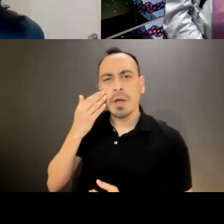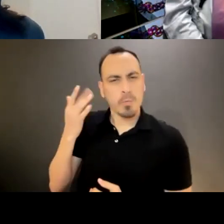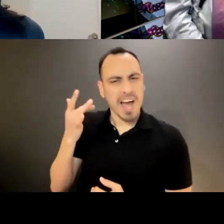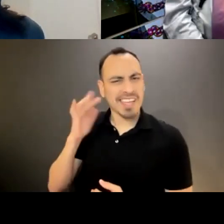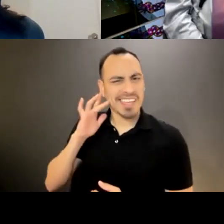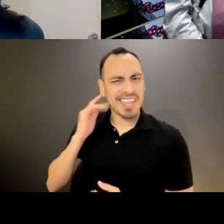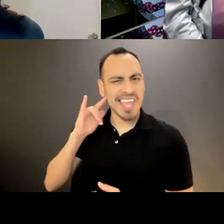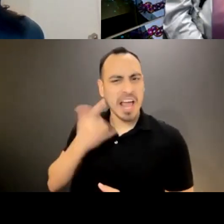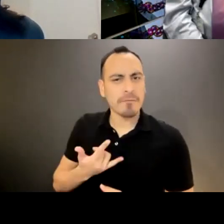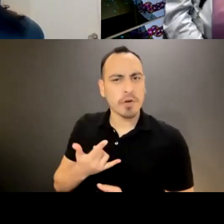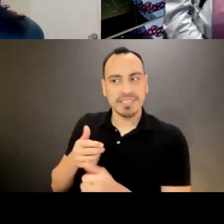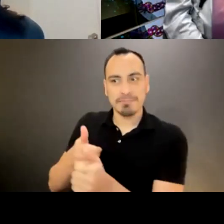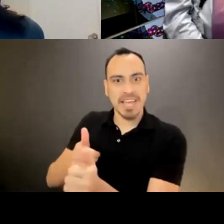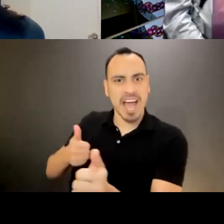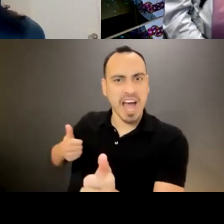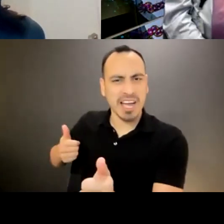states?